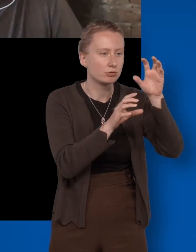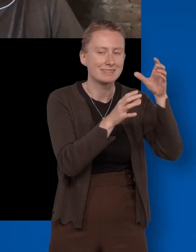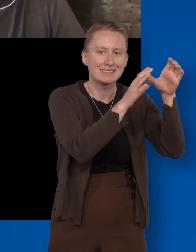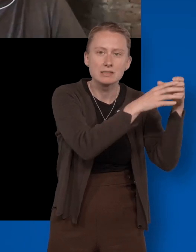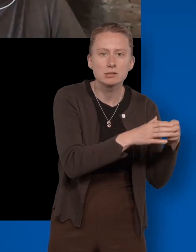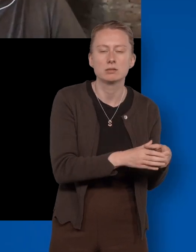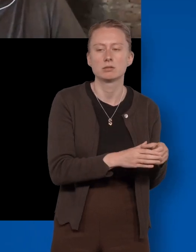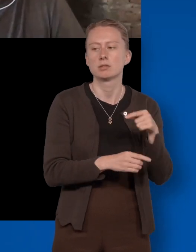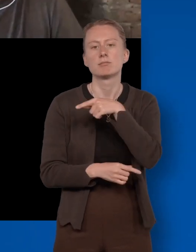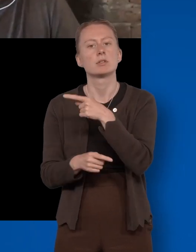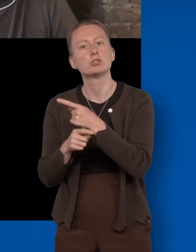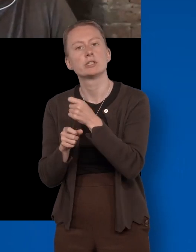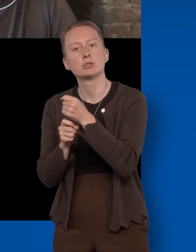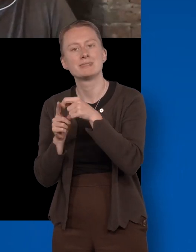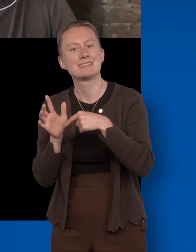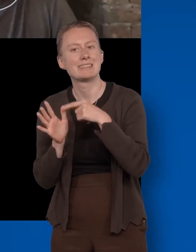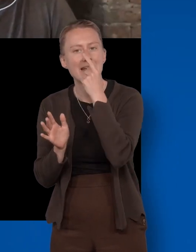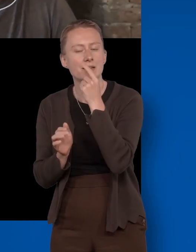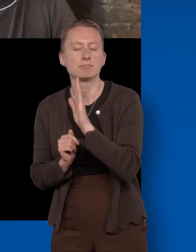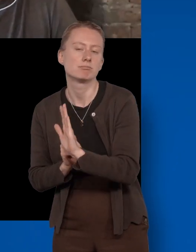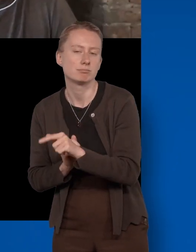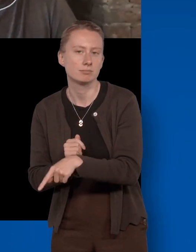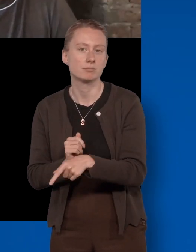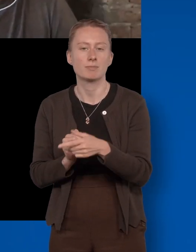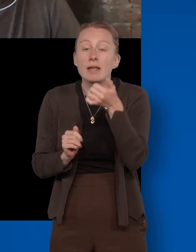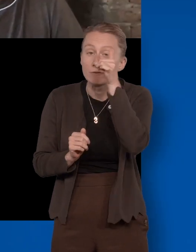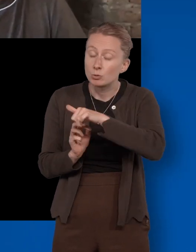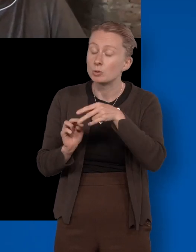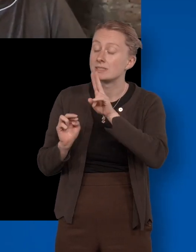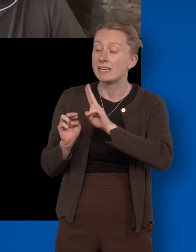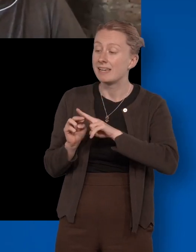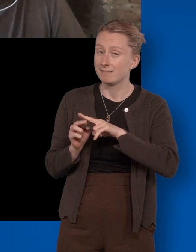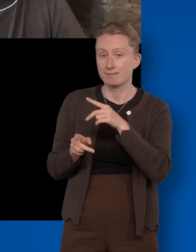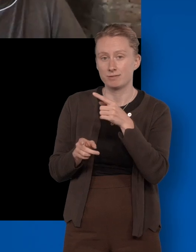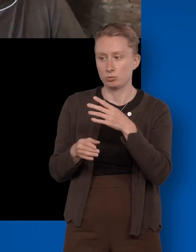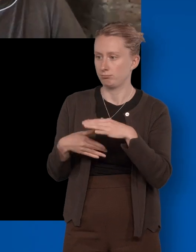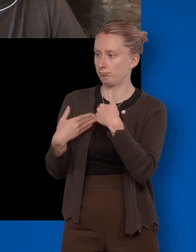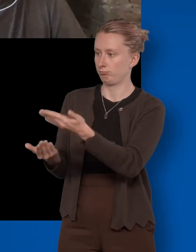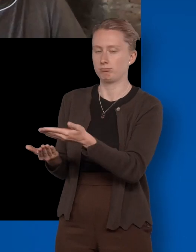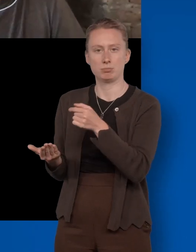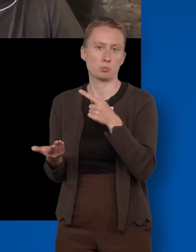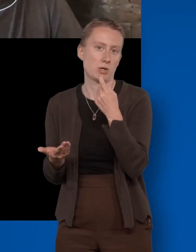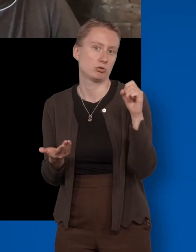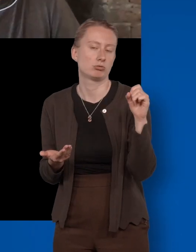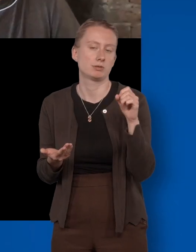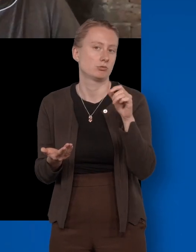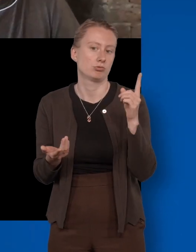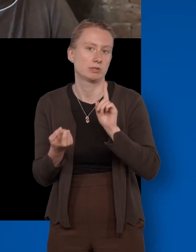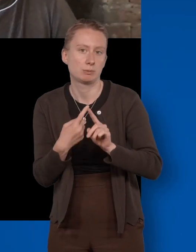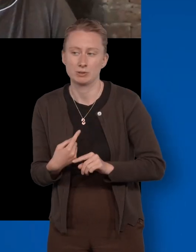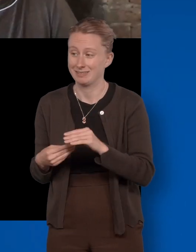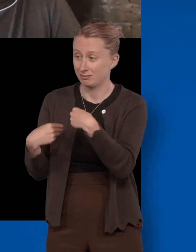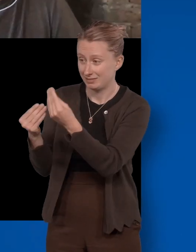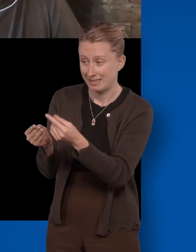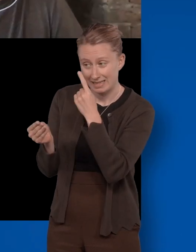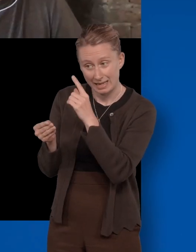that is not something that ChatGPT does. Of course, if you give in ChatGPT like 100 responses and ask,